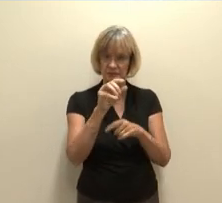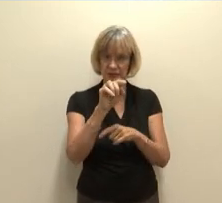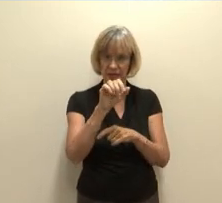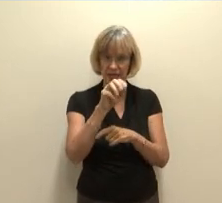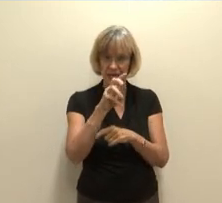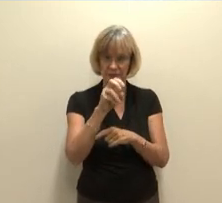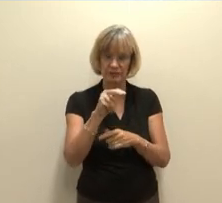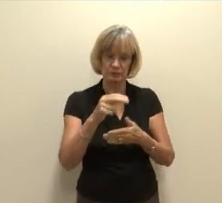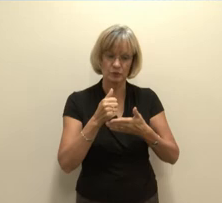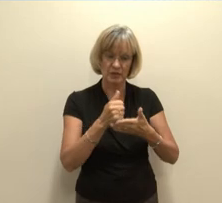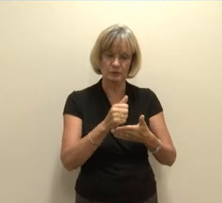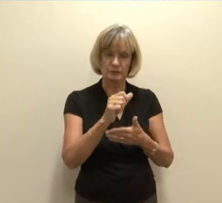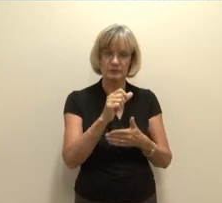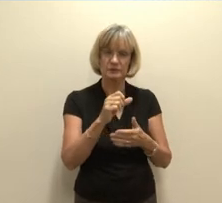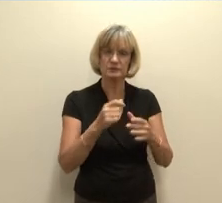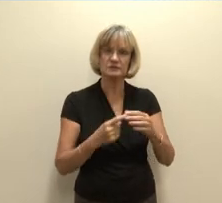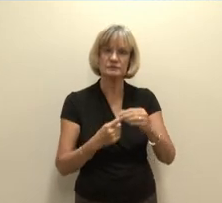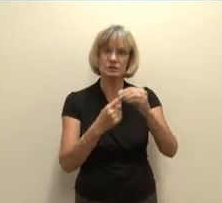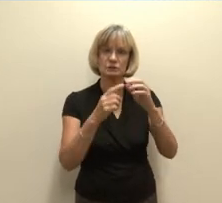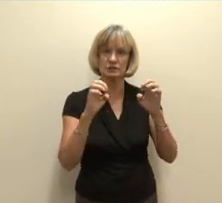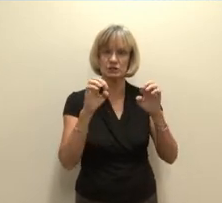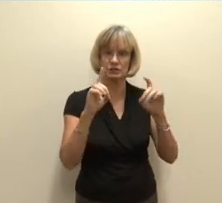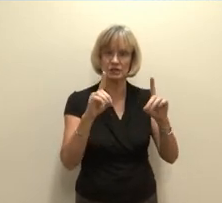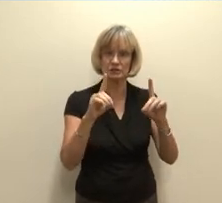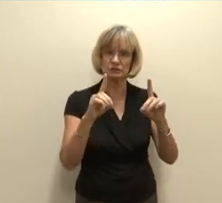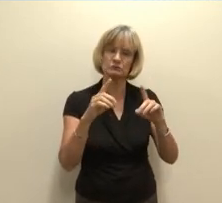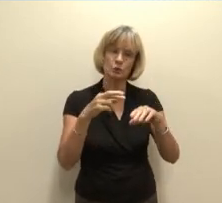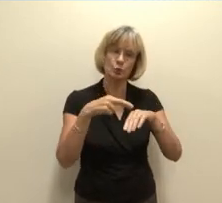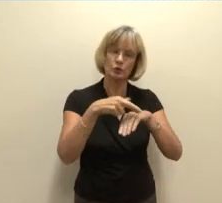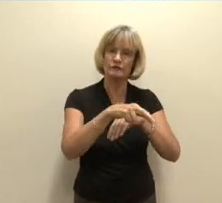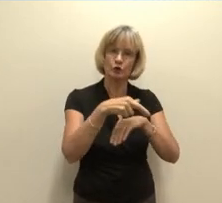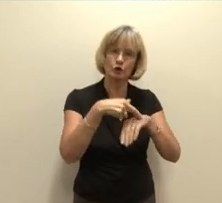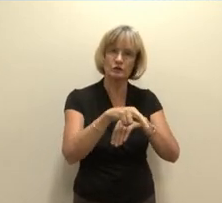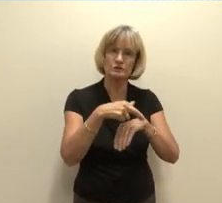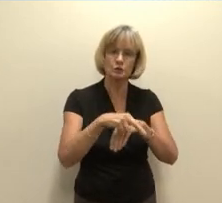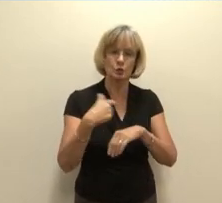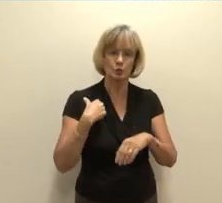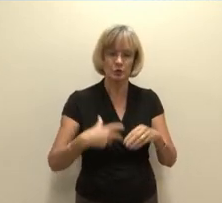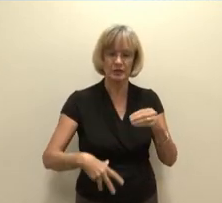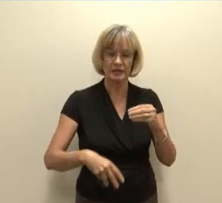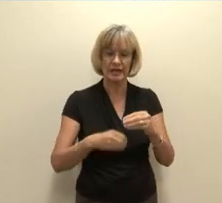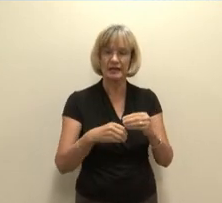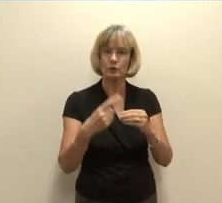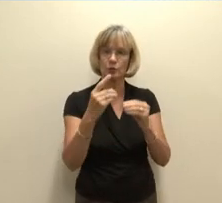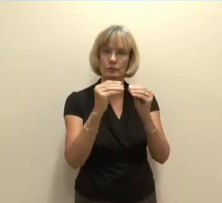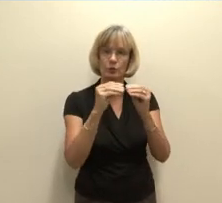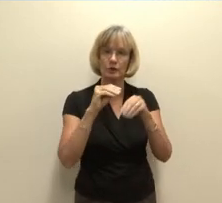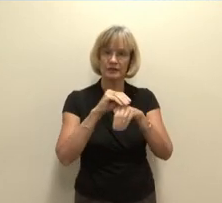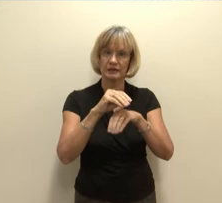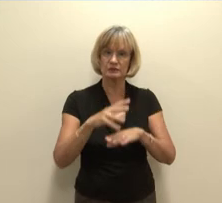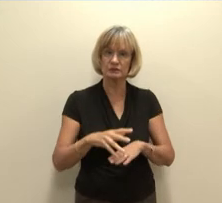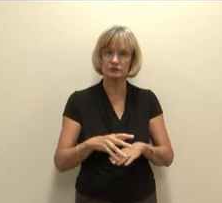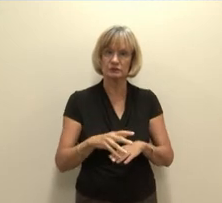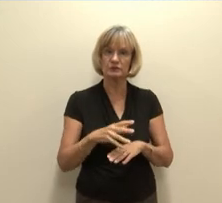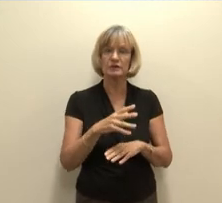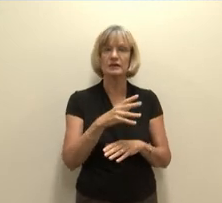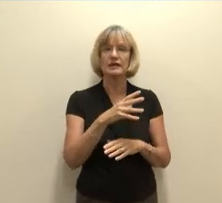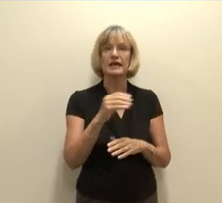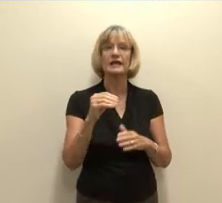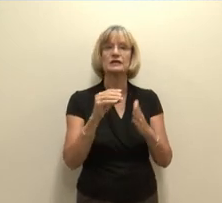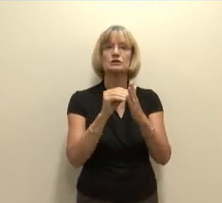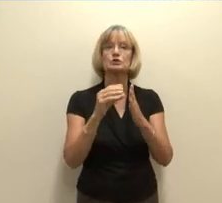our special ed referrals. We added an additional counselor and a student